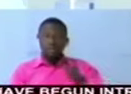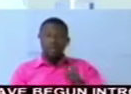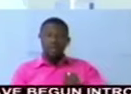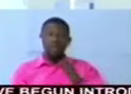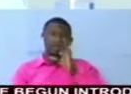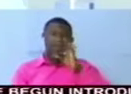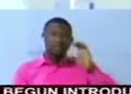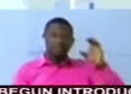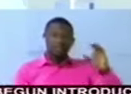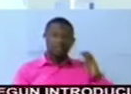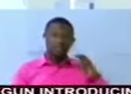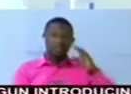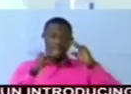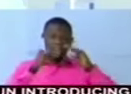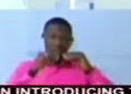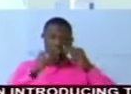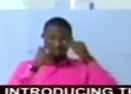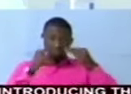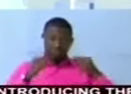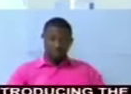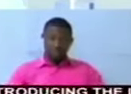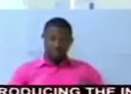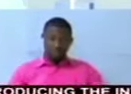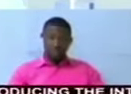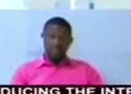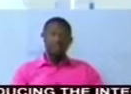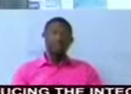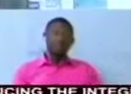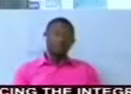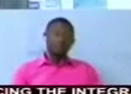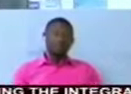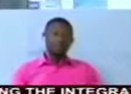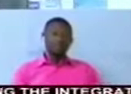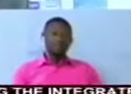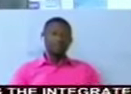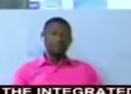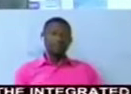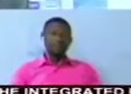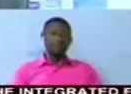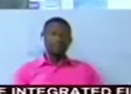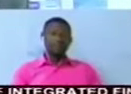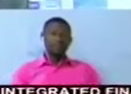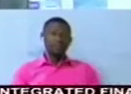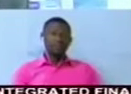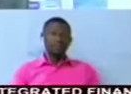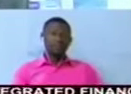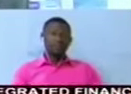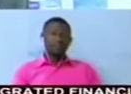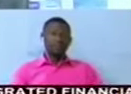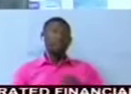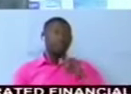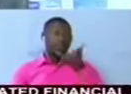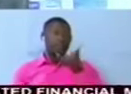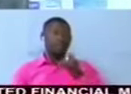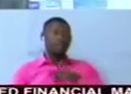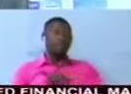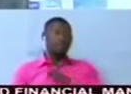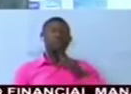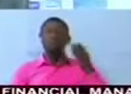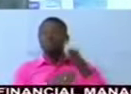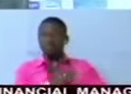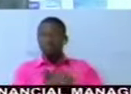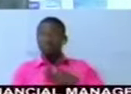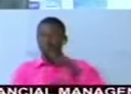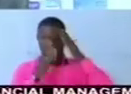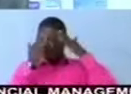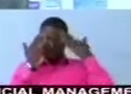rek. Waaw xaw ma woon turam nag fàtte naa waaye Usman léegi Soumaïl dal na ne Usman la. Yes, it's Usman. I didn't know his name before, but